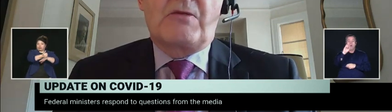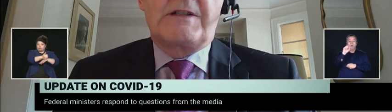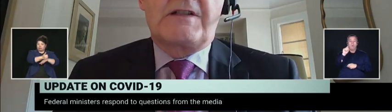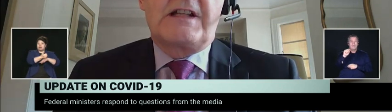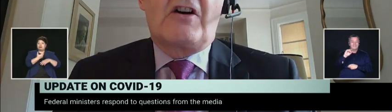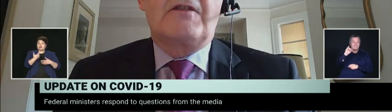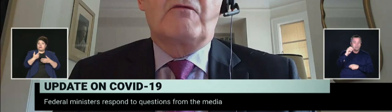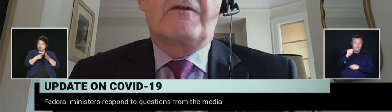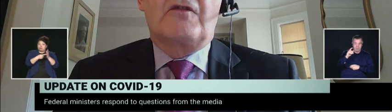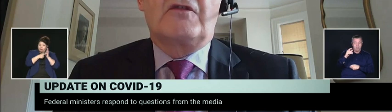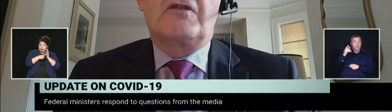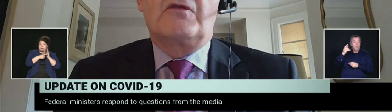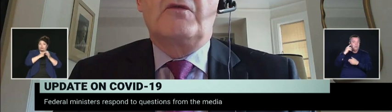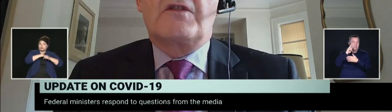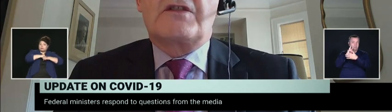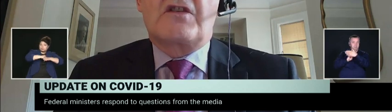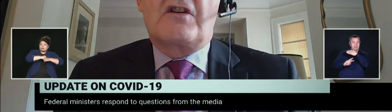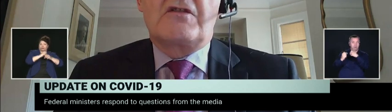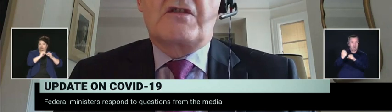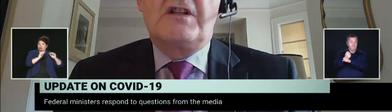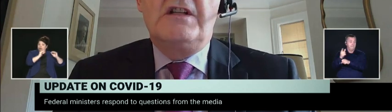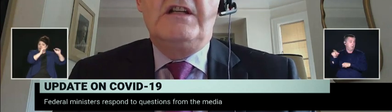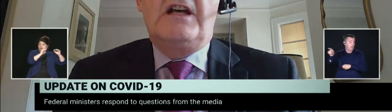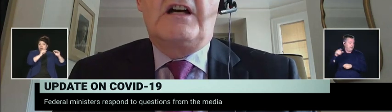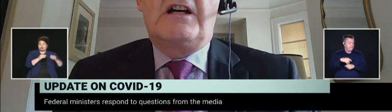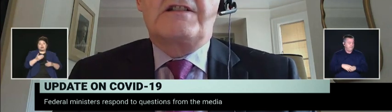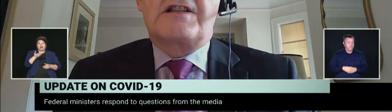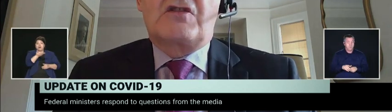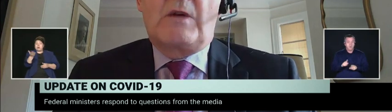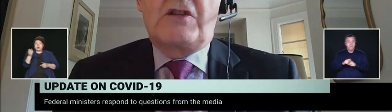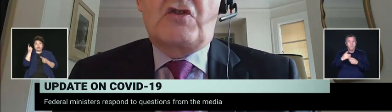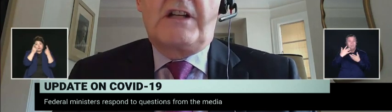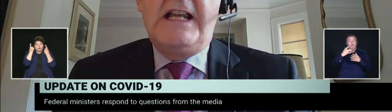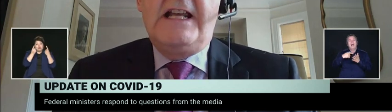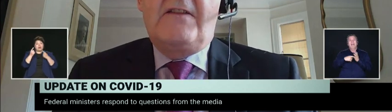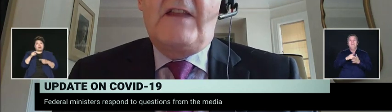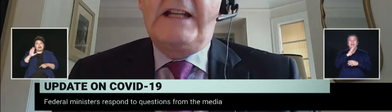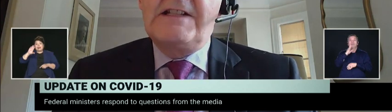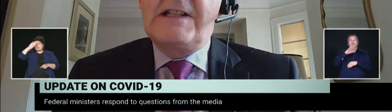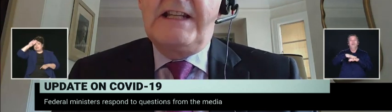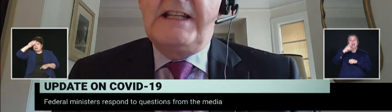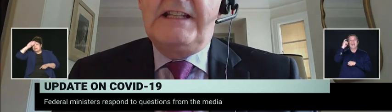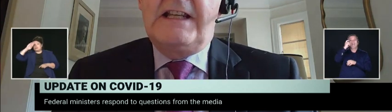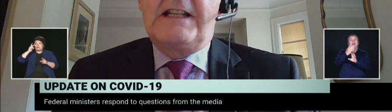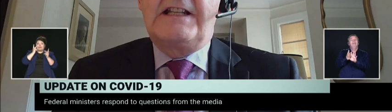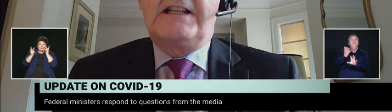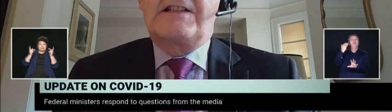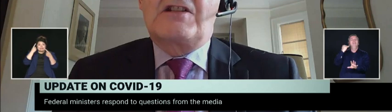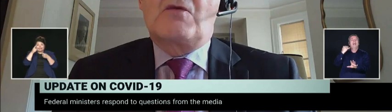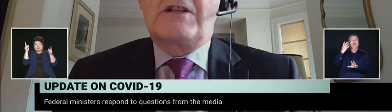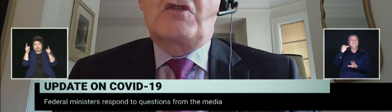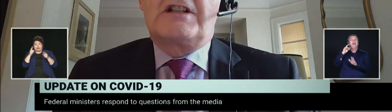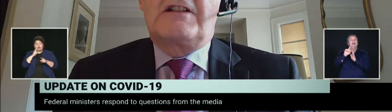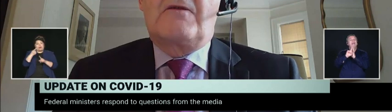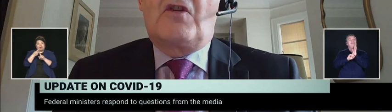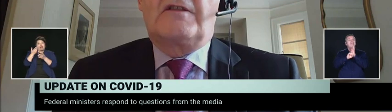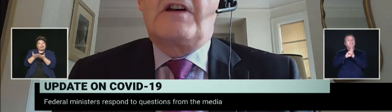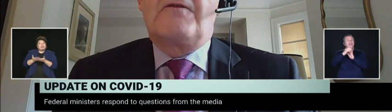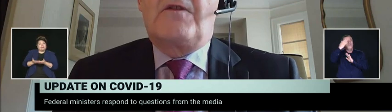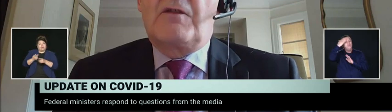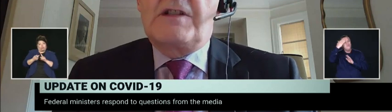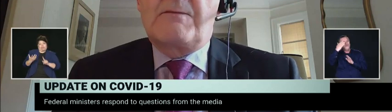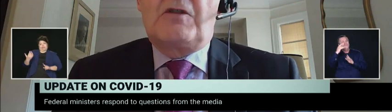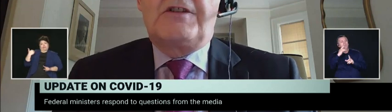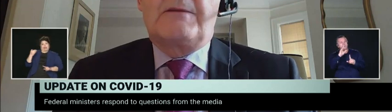temperature measurements, they often refer to the SARS situation. That is a situation that